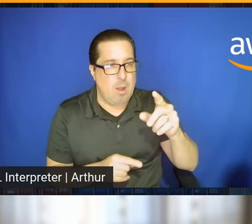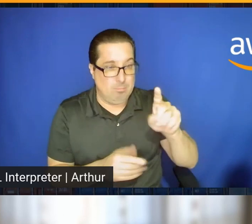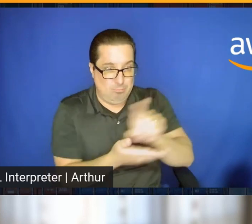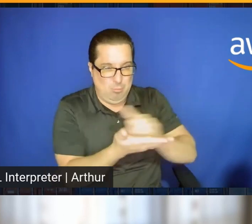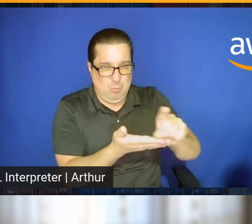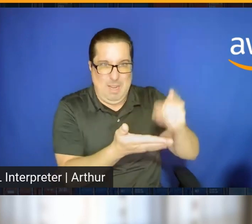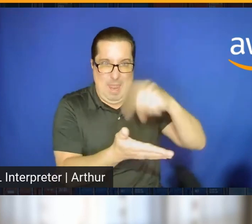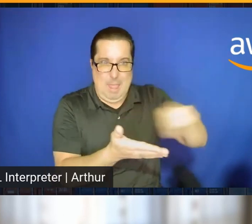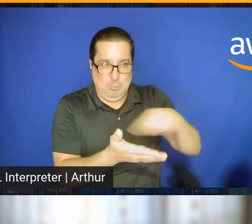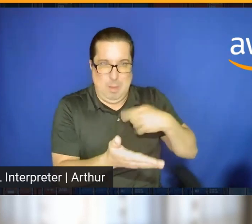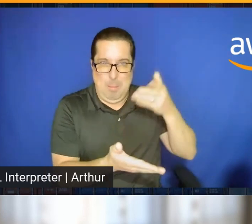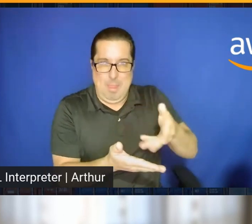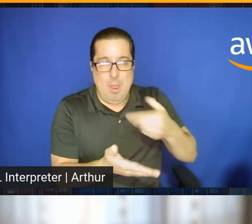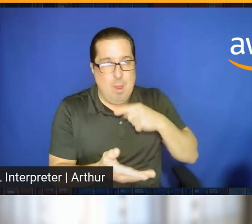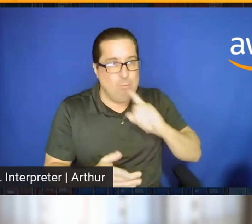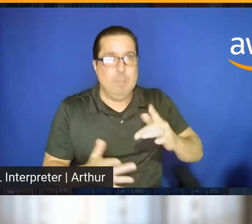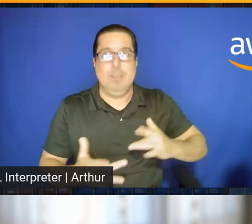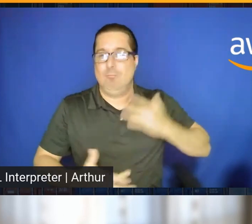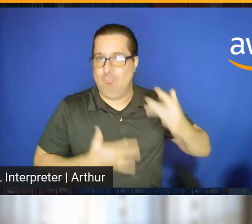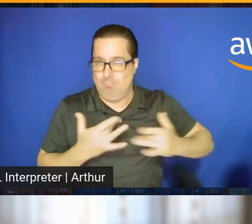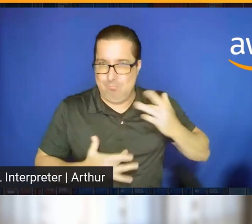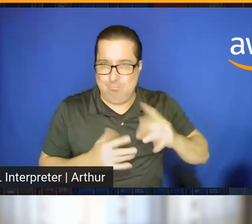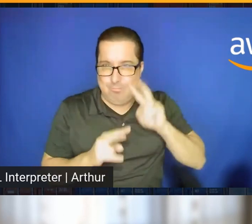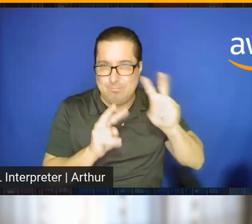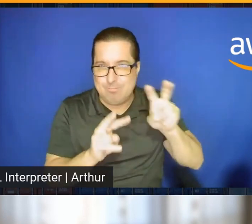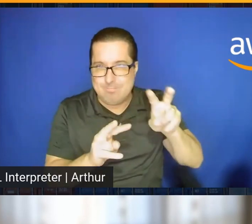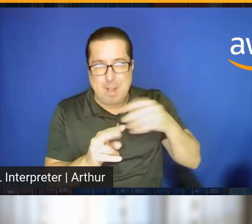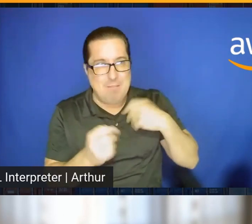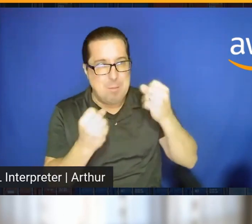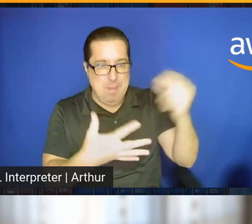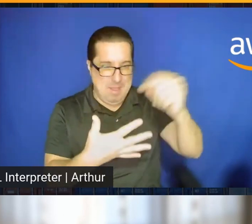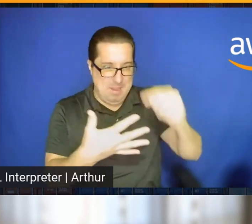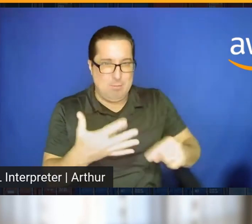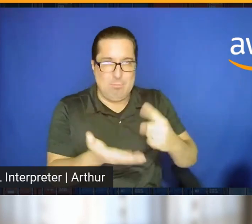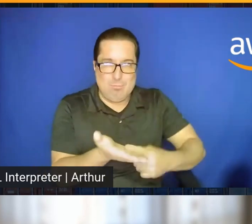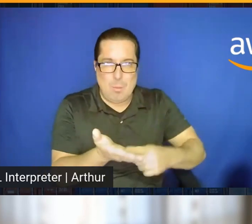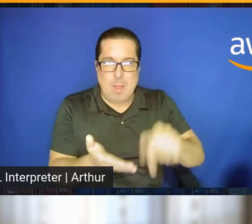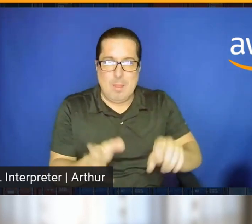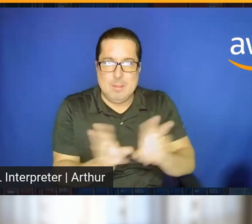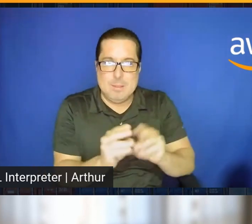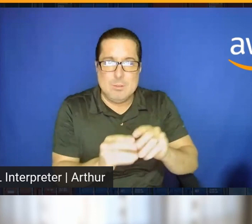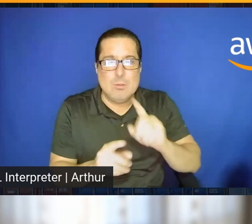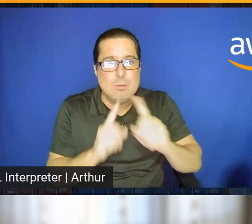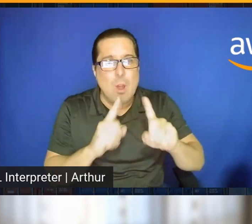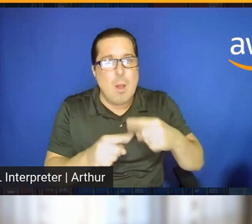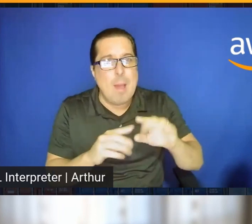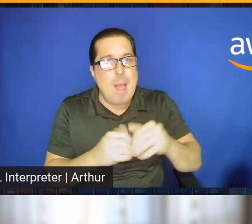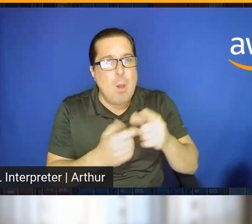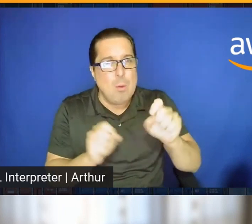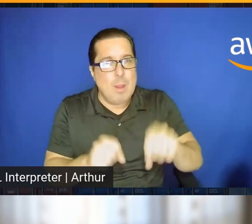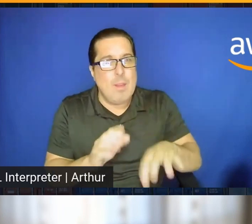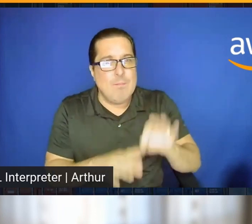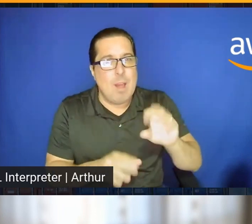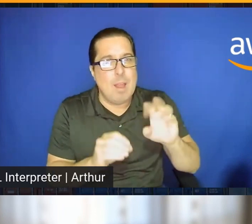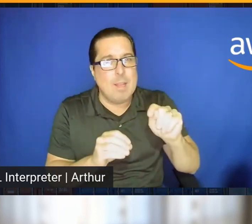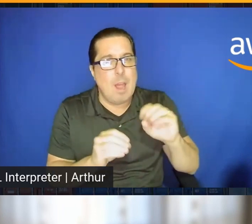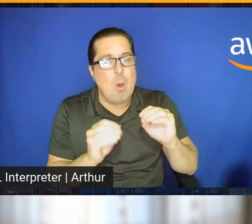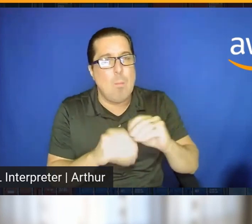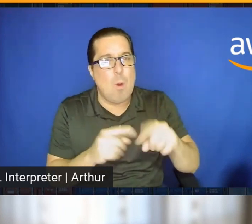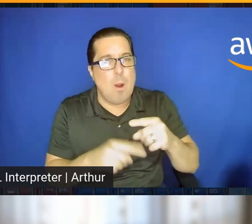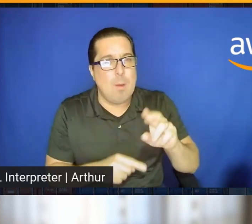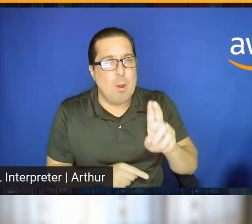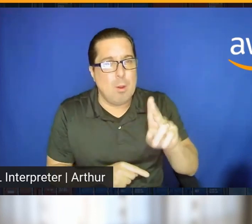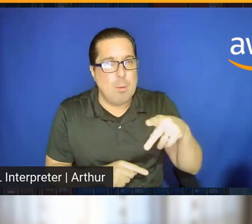about it. We have a couple of things to talk about in this session about how you can kind of come find out more about eBPF, more